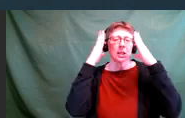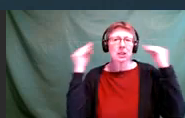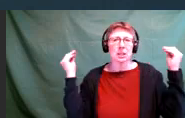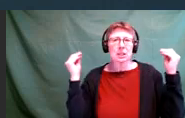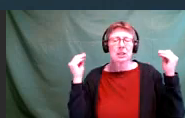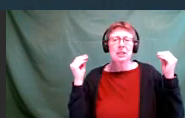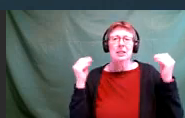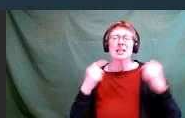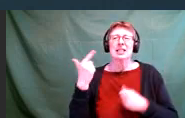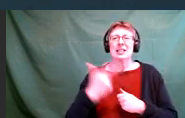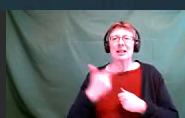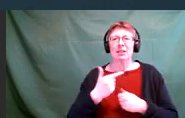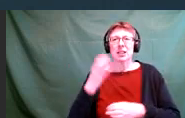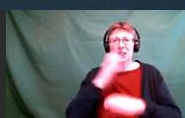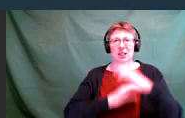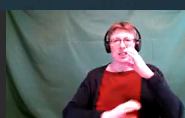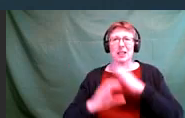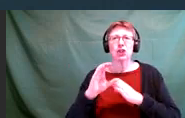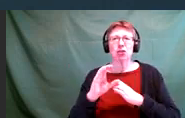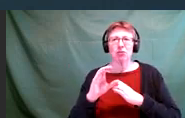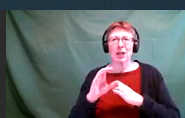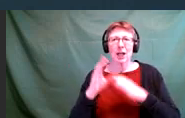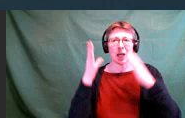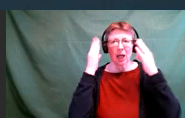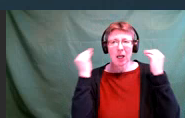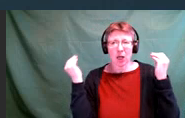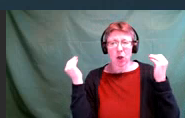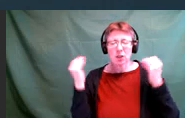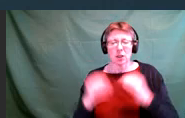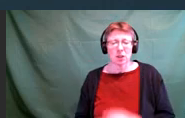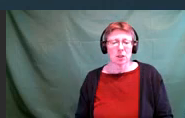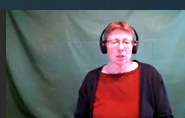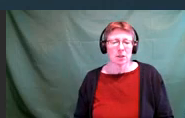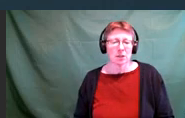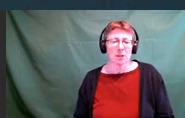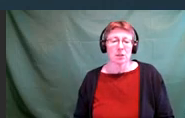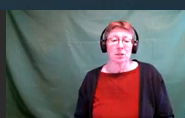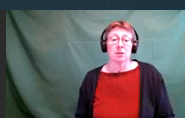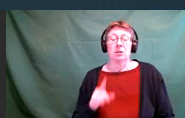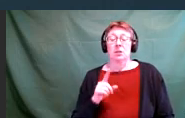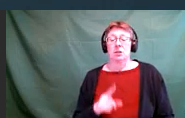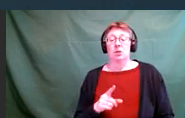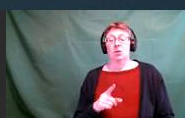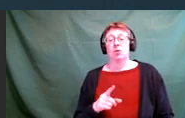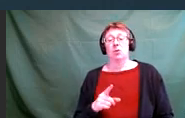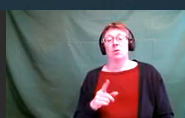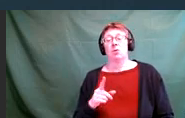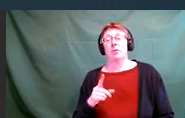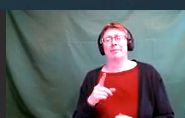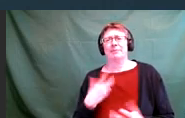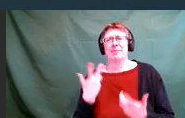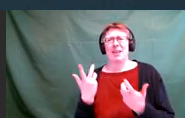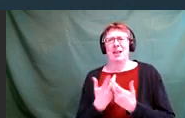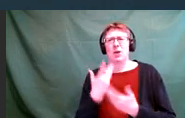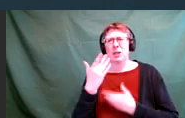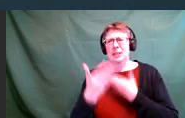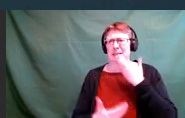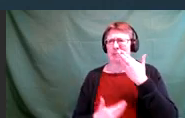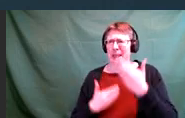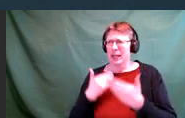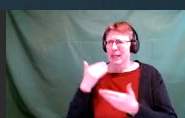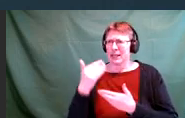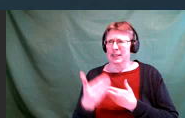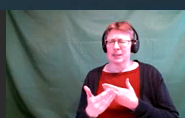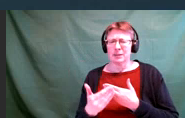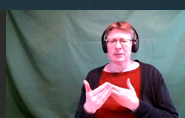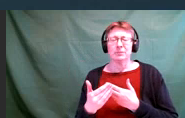And what believers in market efficiency do to explain bubbles is that they state